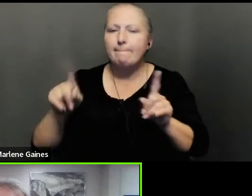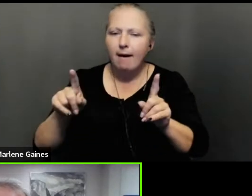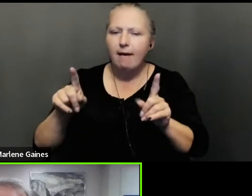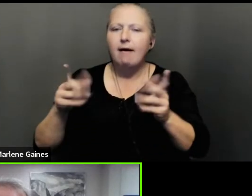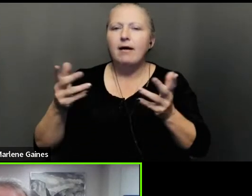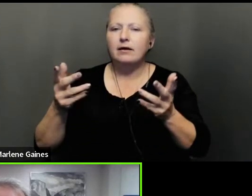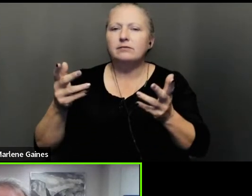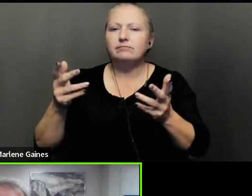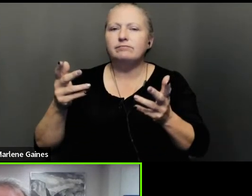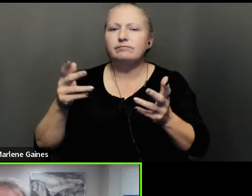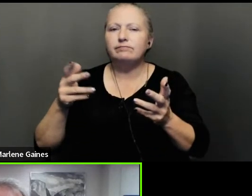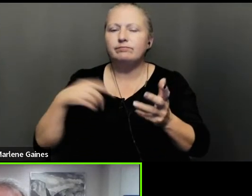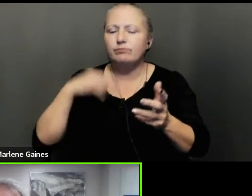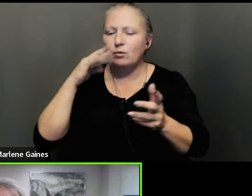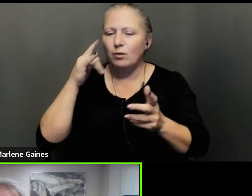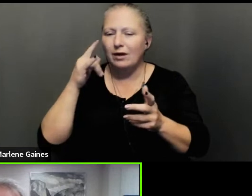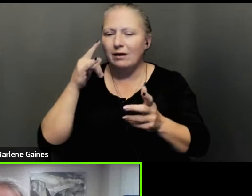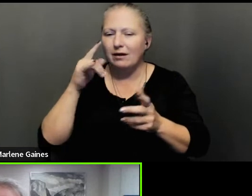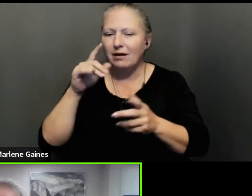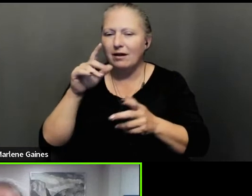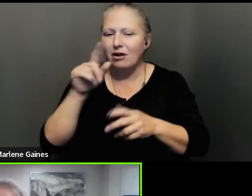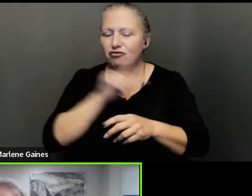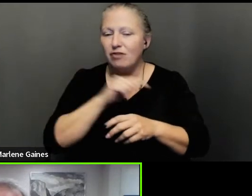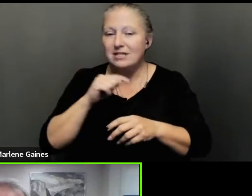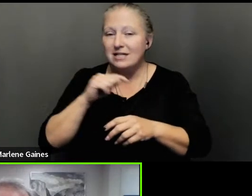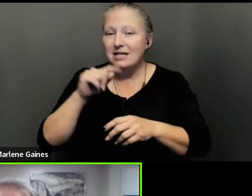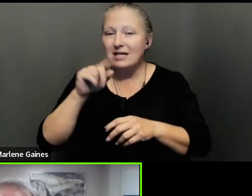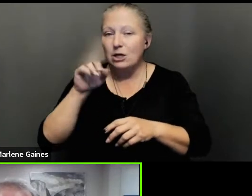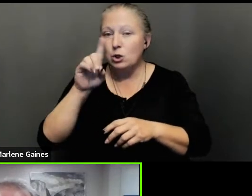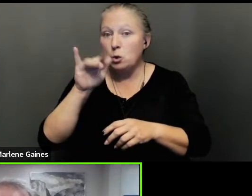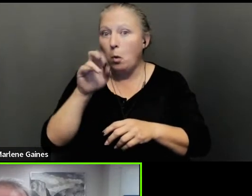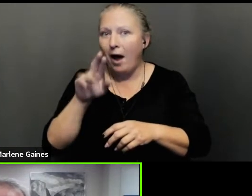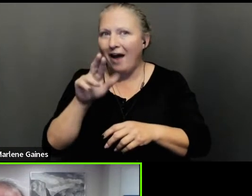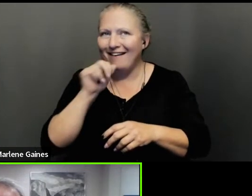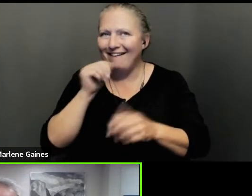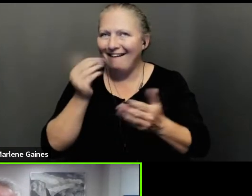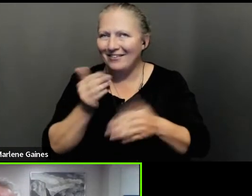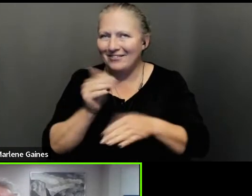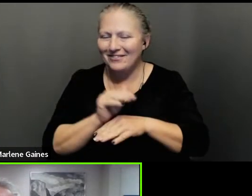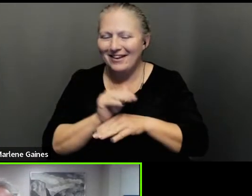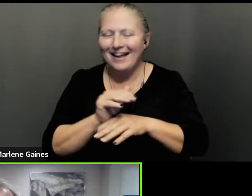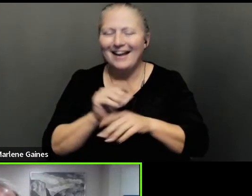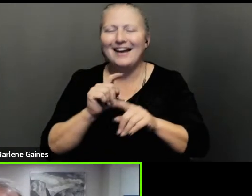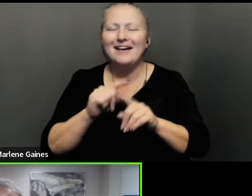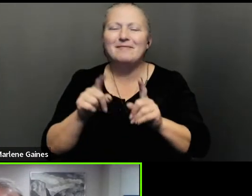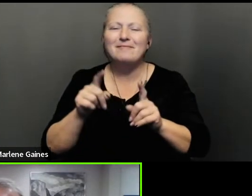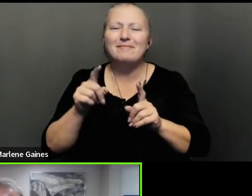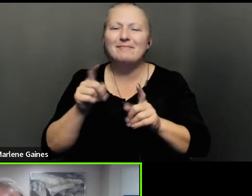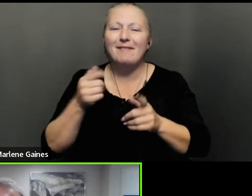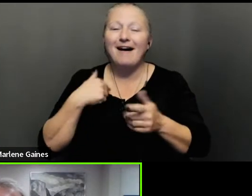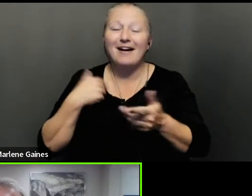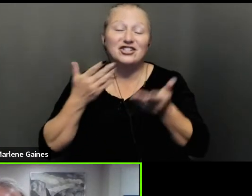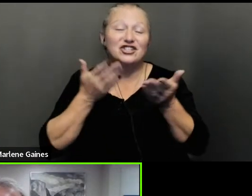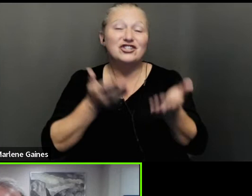I'm going to channel Trustee Lee's Dwyer, who's not with us tonight, and suggest that